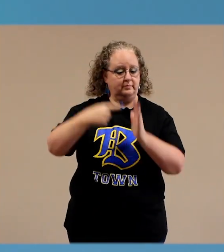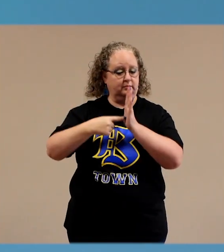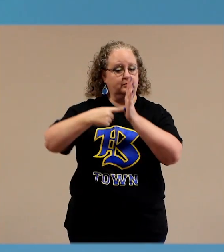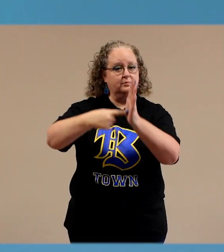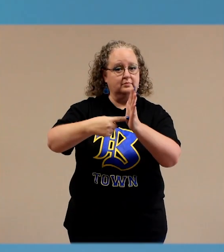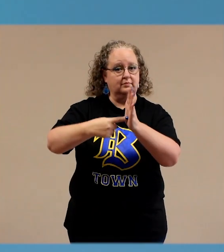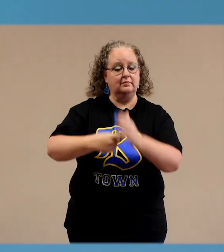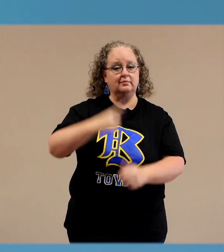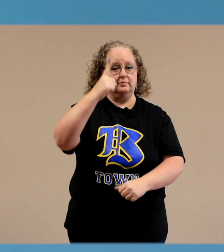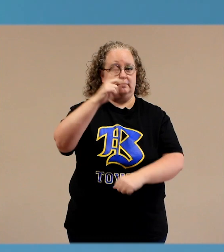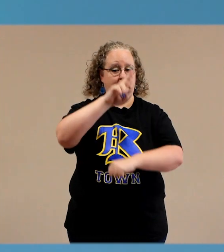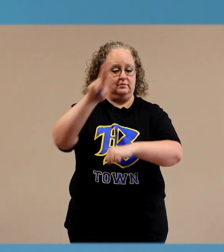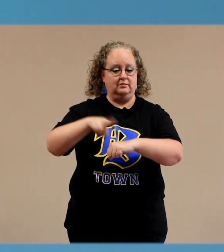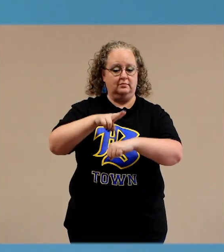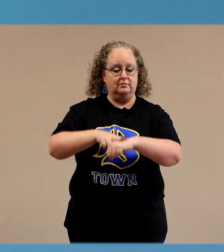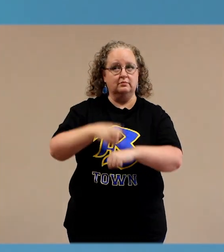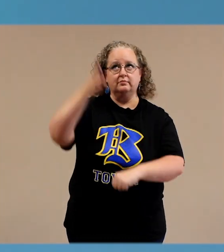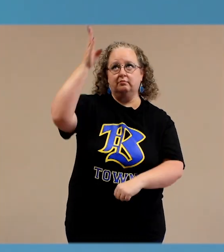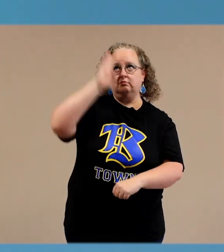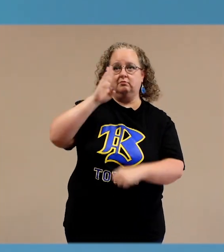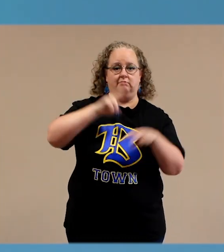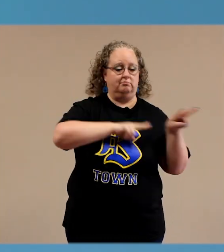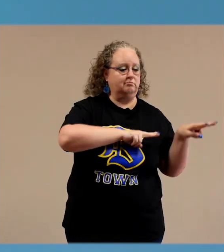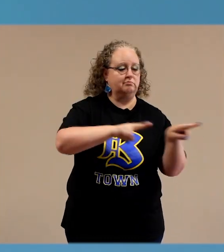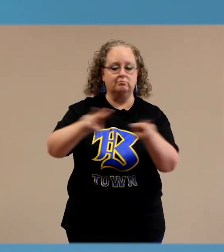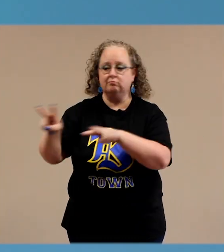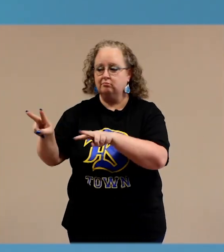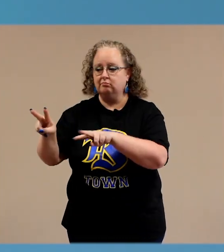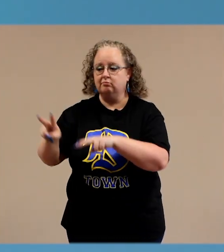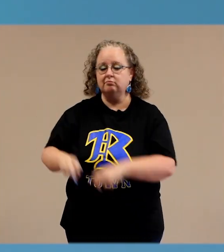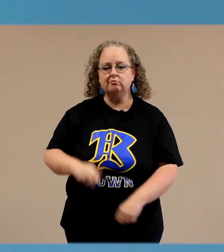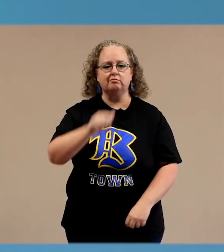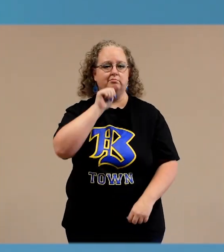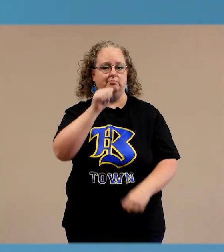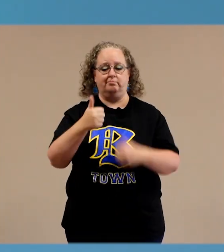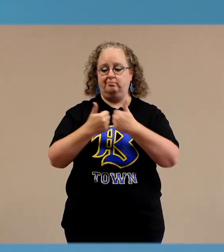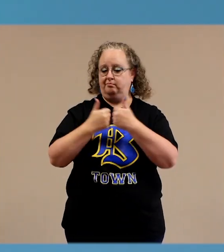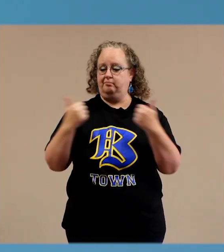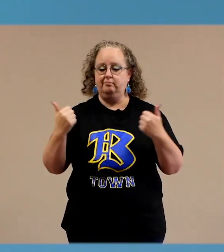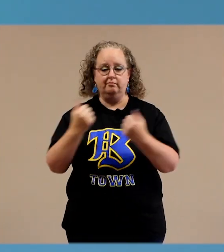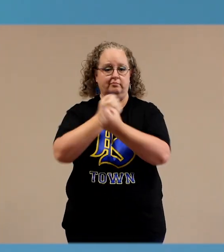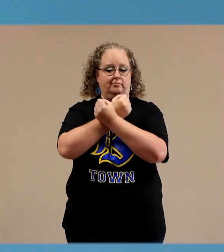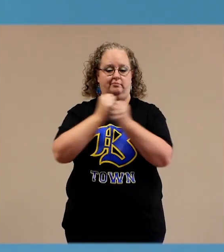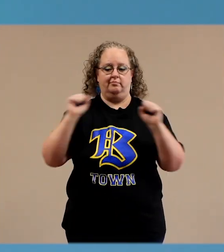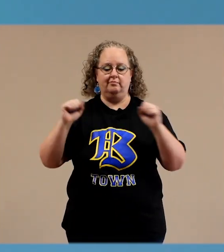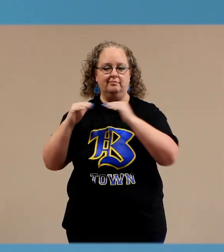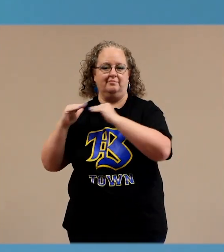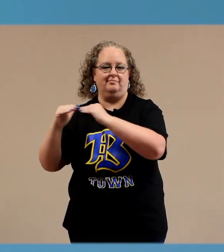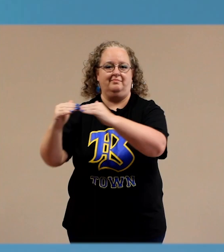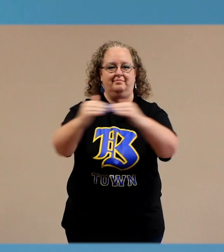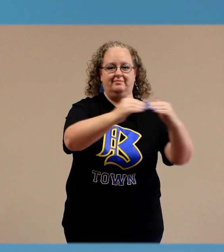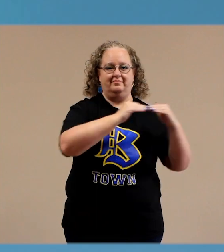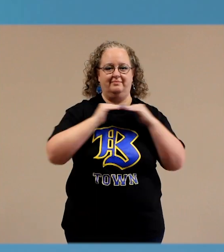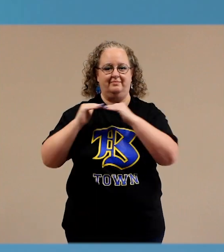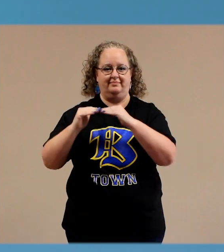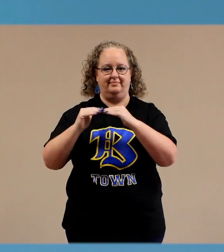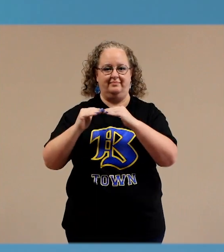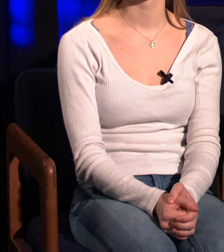the Republic for which it stands, one nation, under God, indivisible, with liberty and justice for